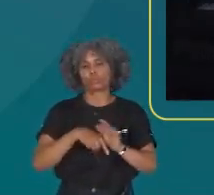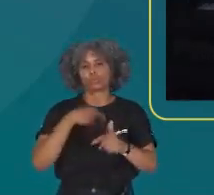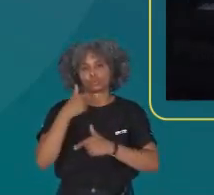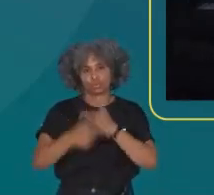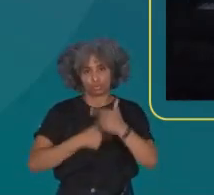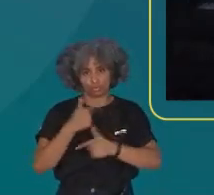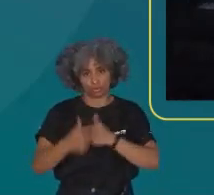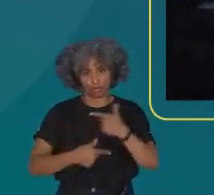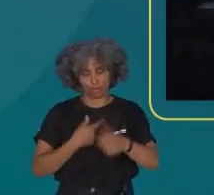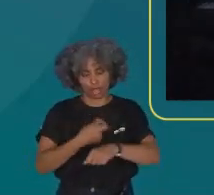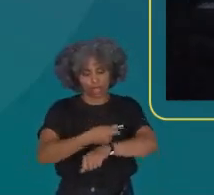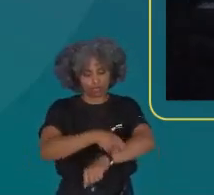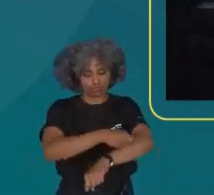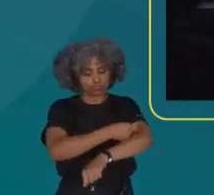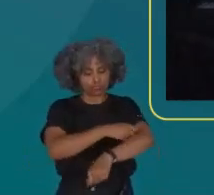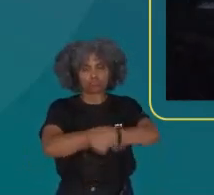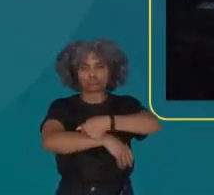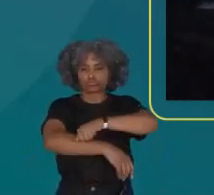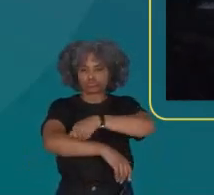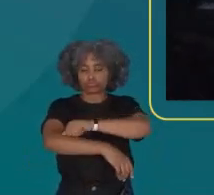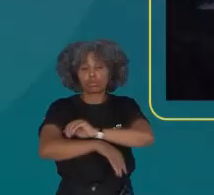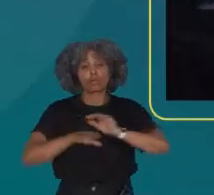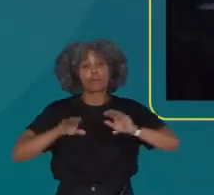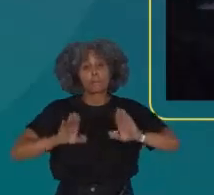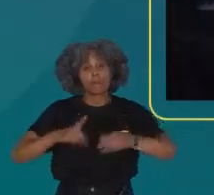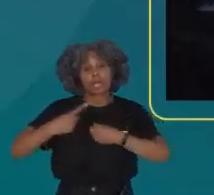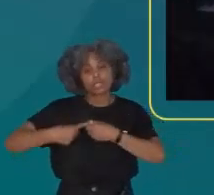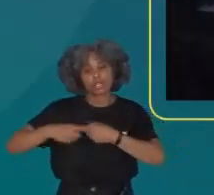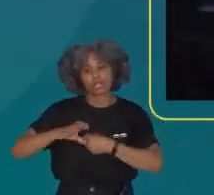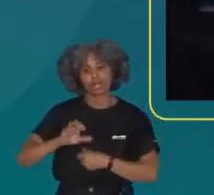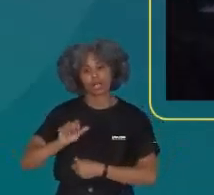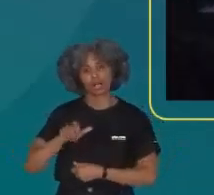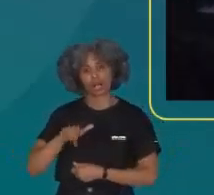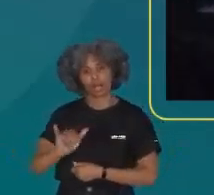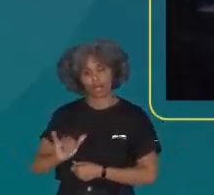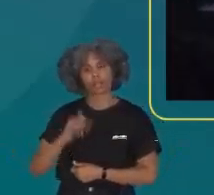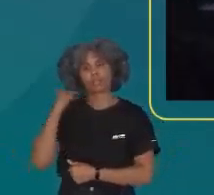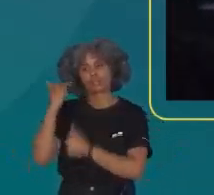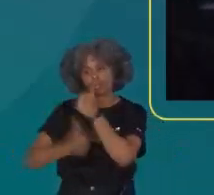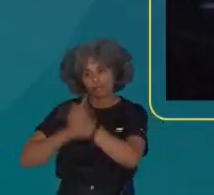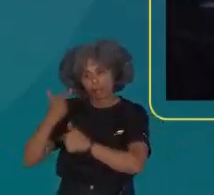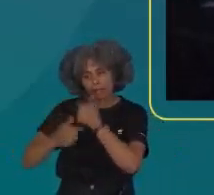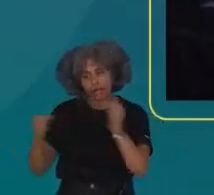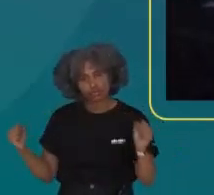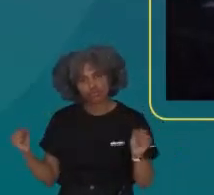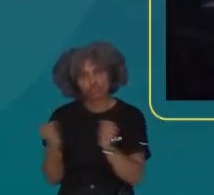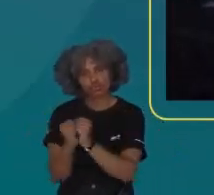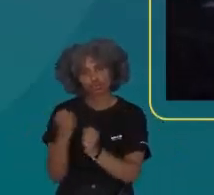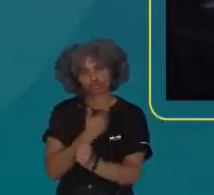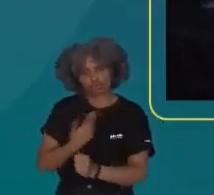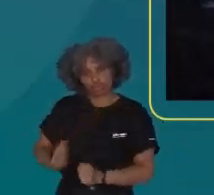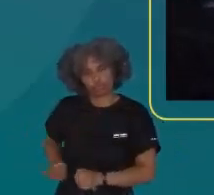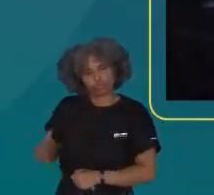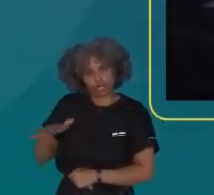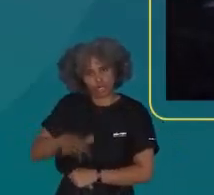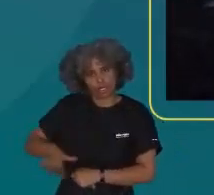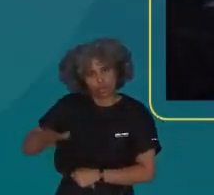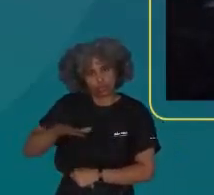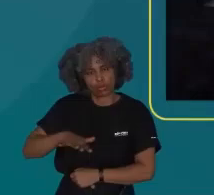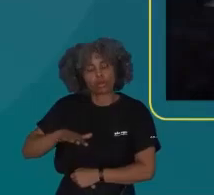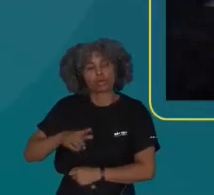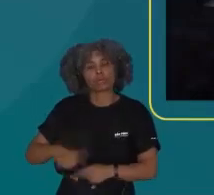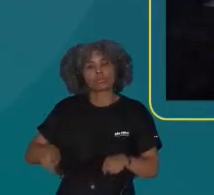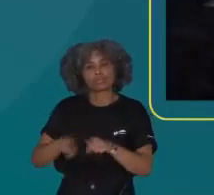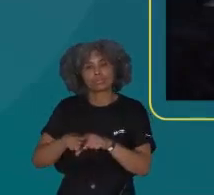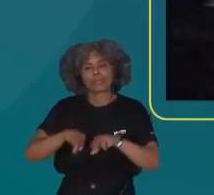closely with the national authorities and, of course, different organizations. And